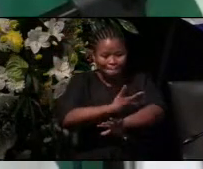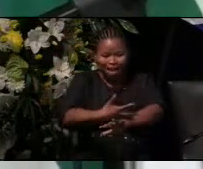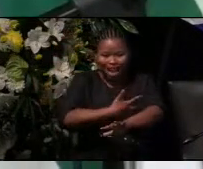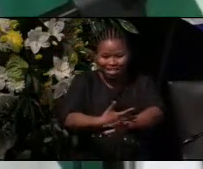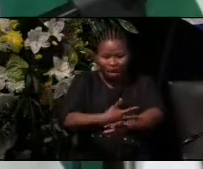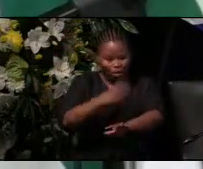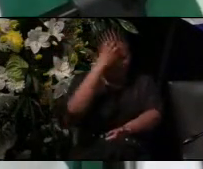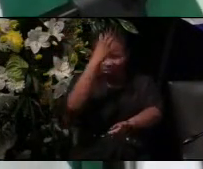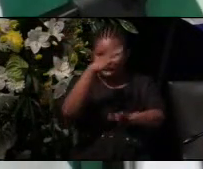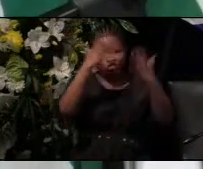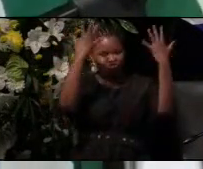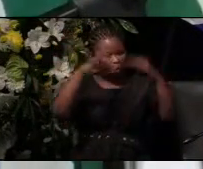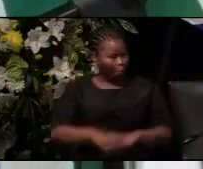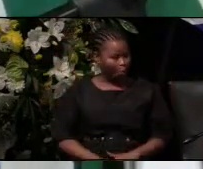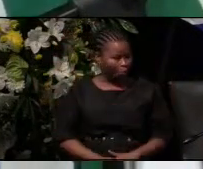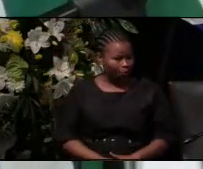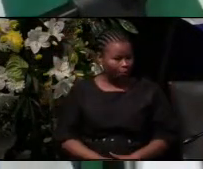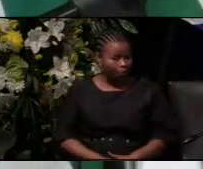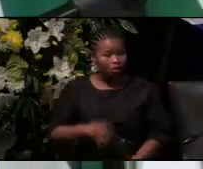blood